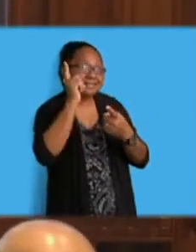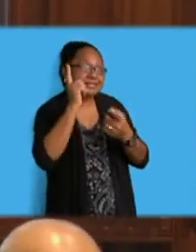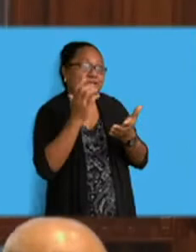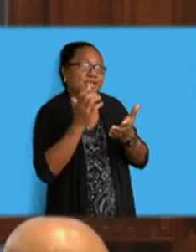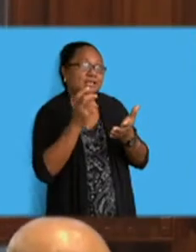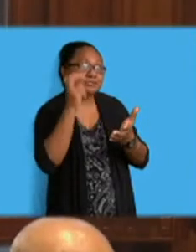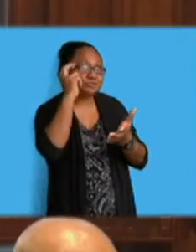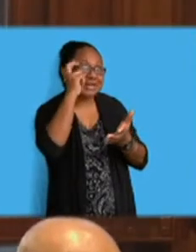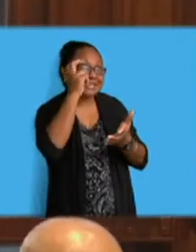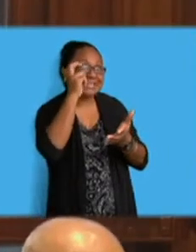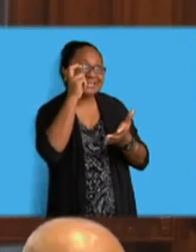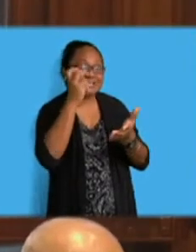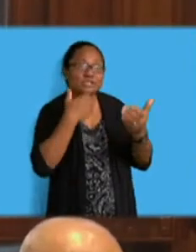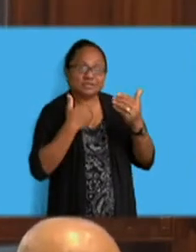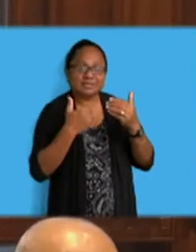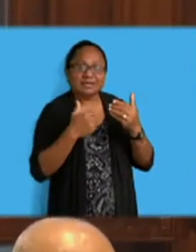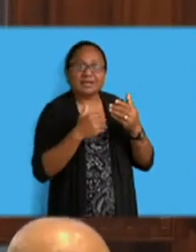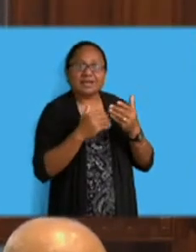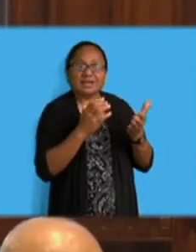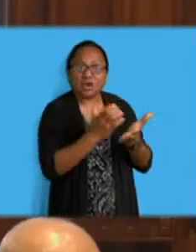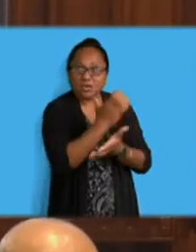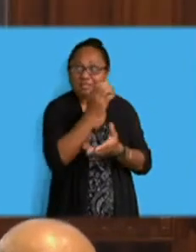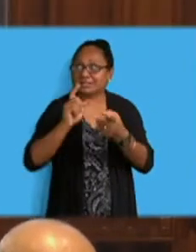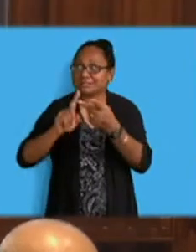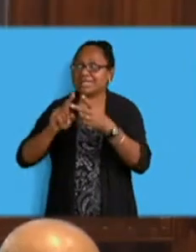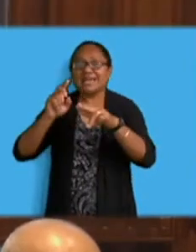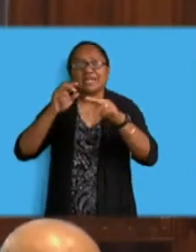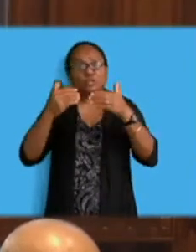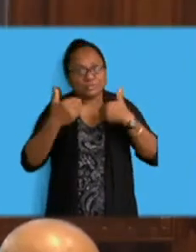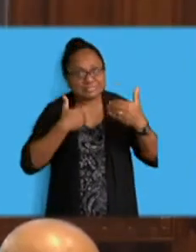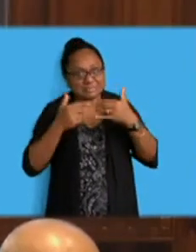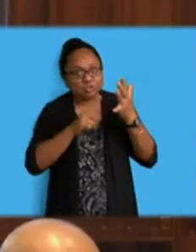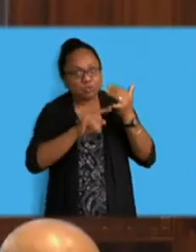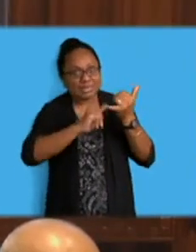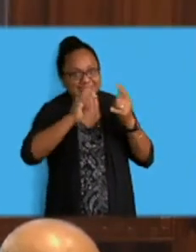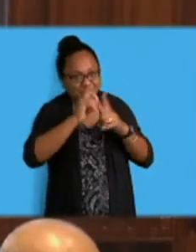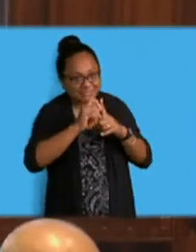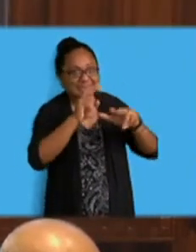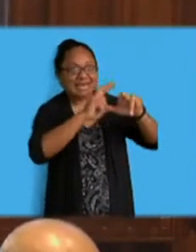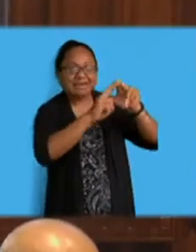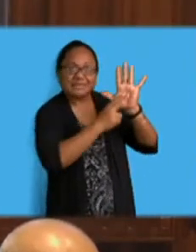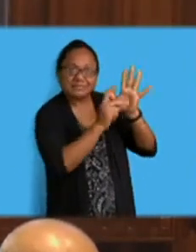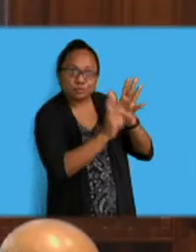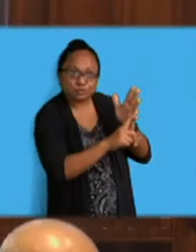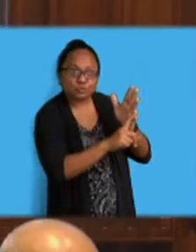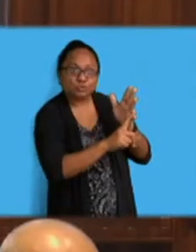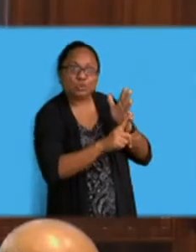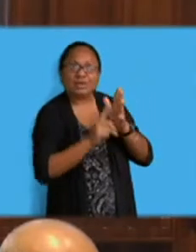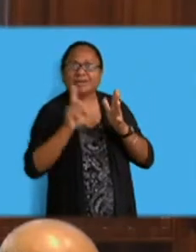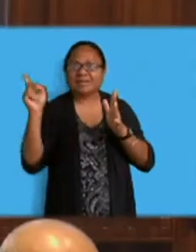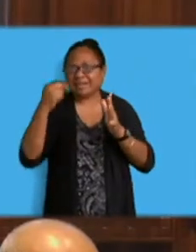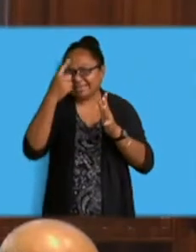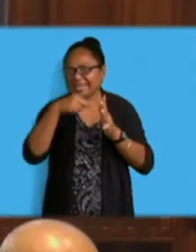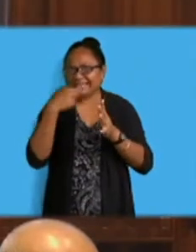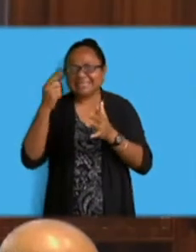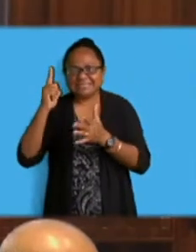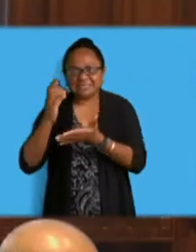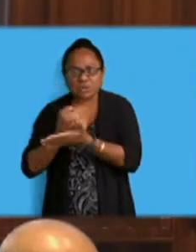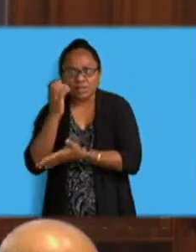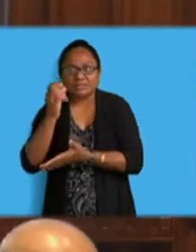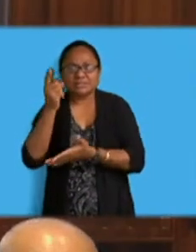institutions, USP, FNU, and University of Fiji, Corpus Christi, Fulton